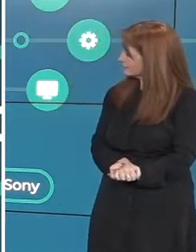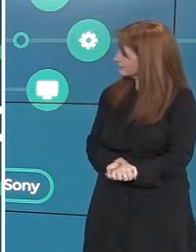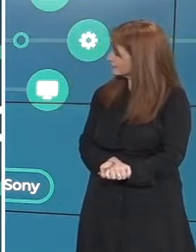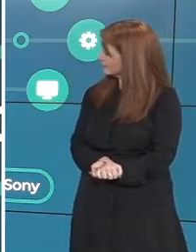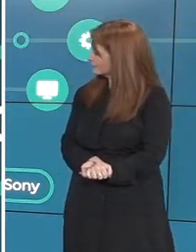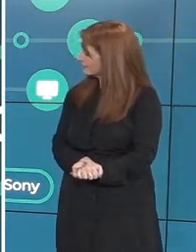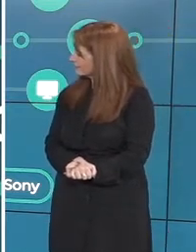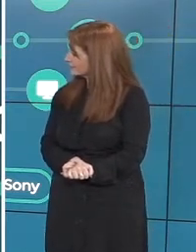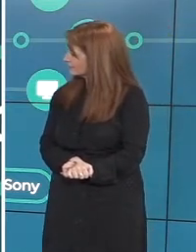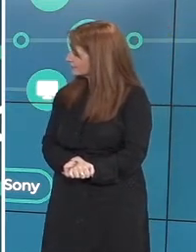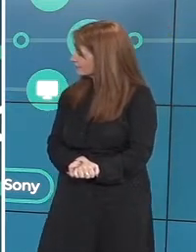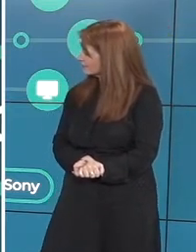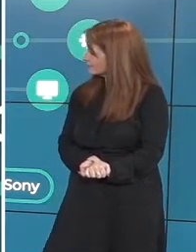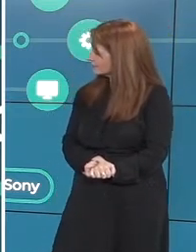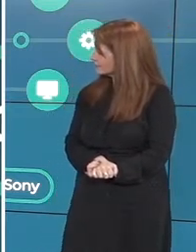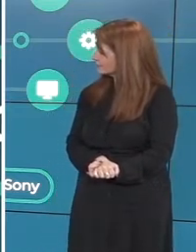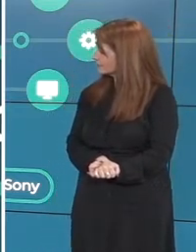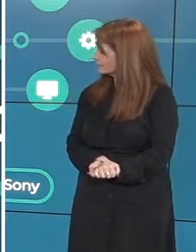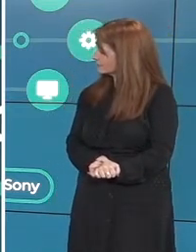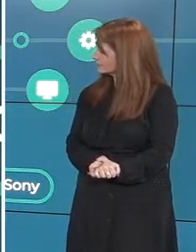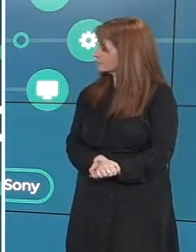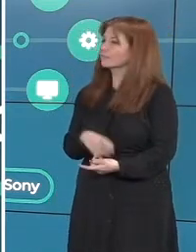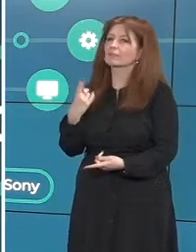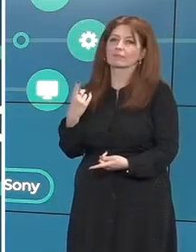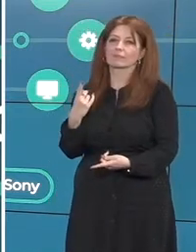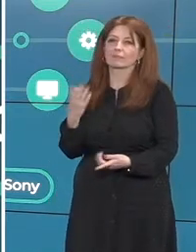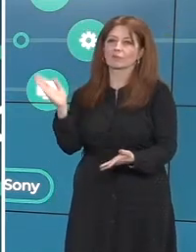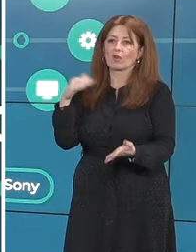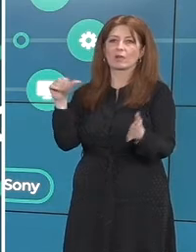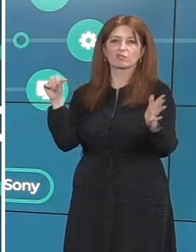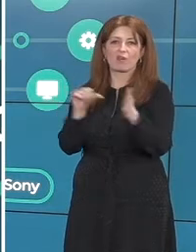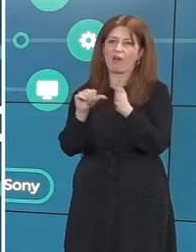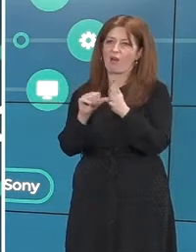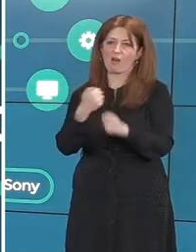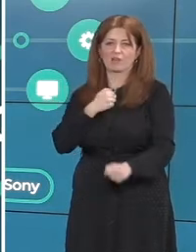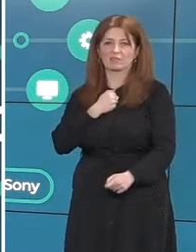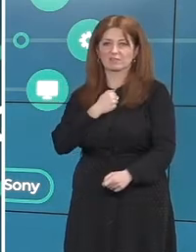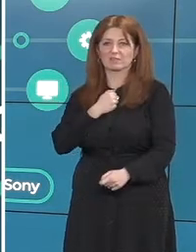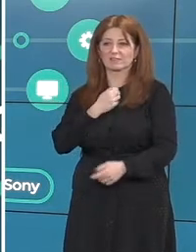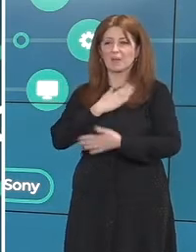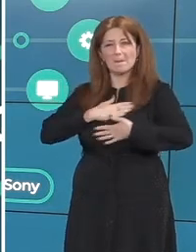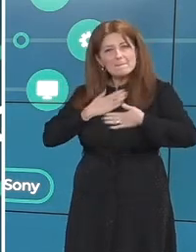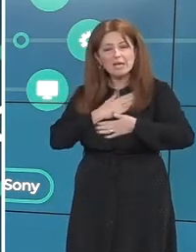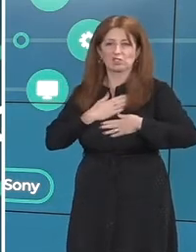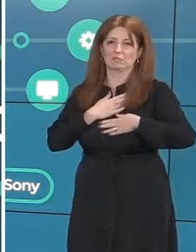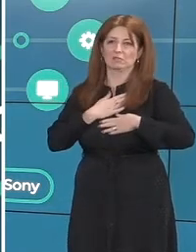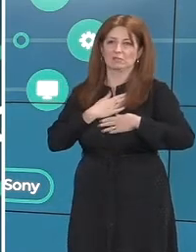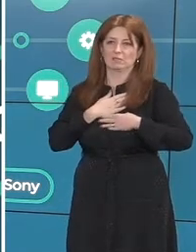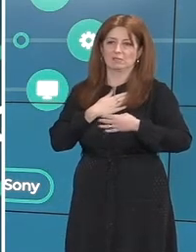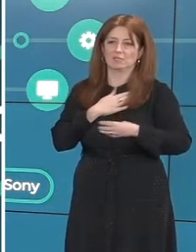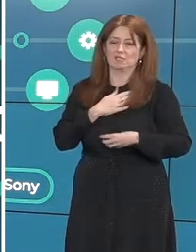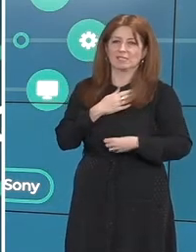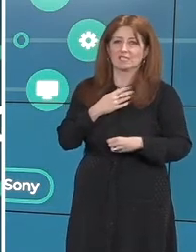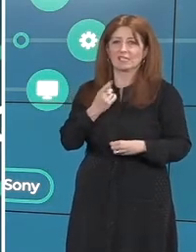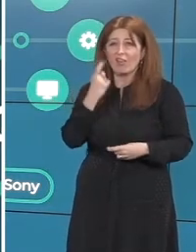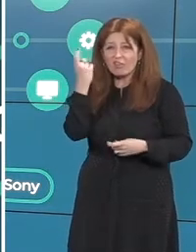need that. Coming on too hard. When you're passionate about something, and this is all that you think